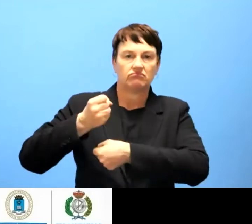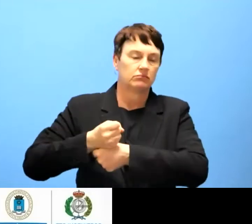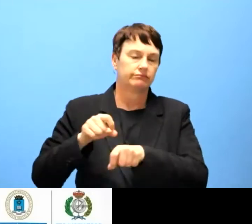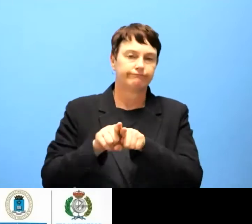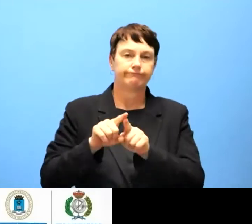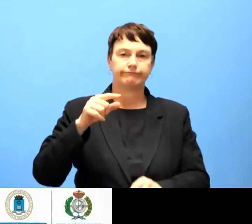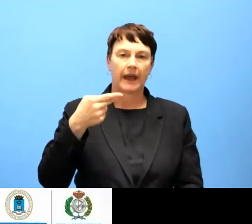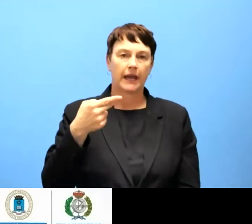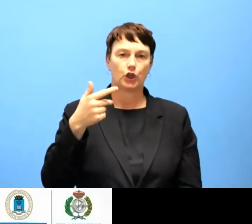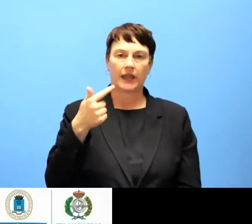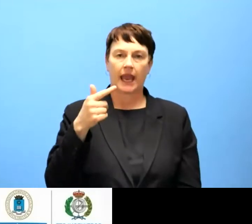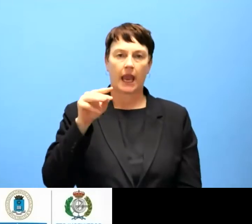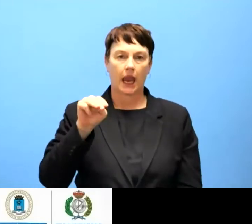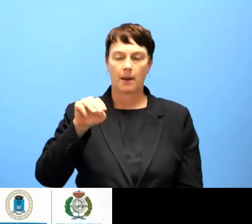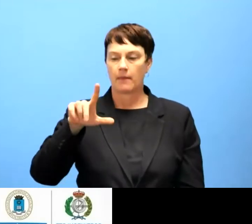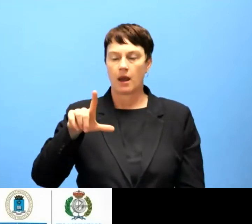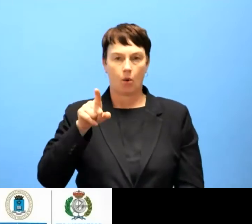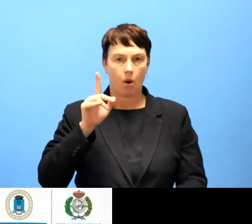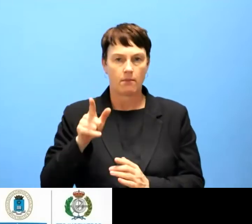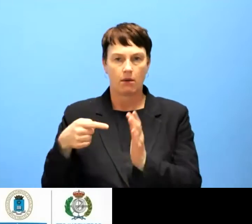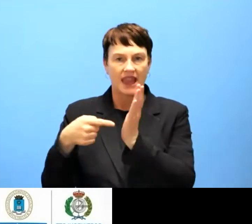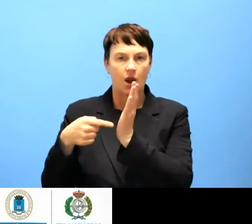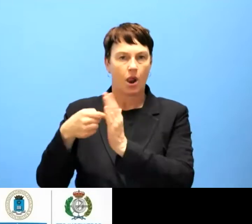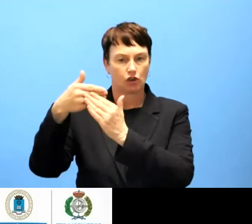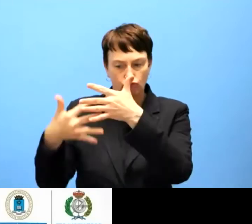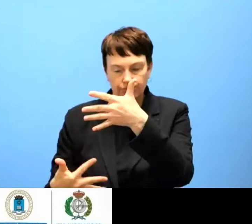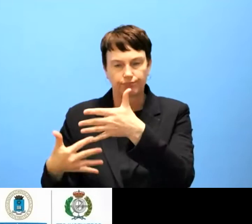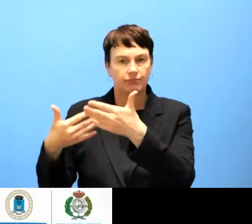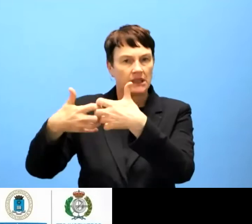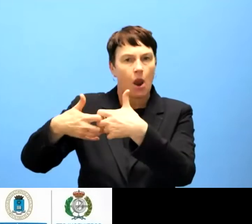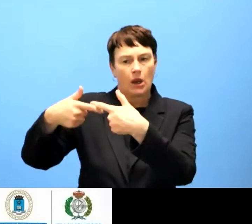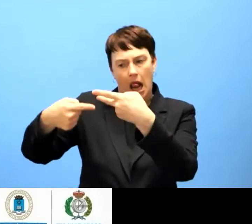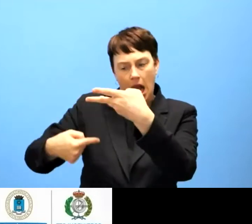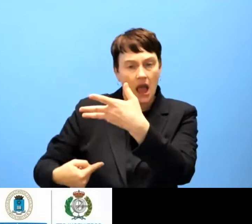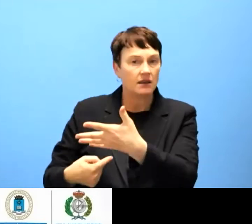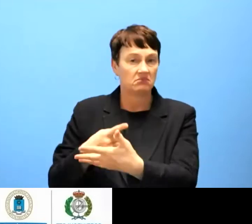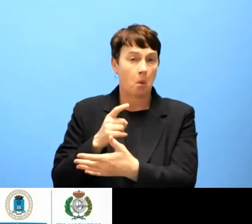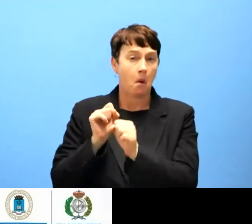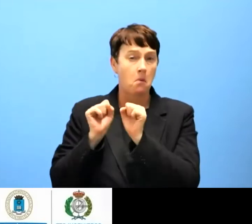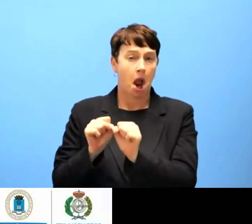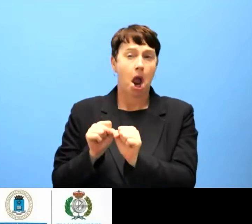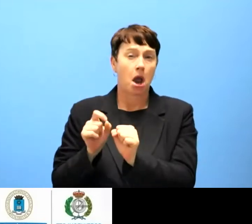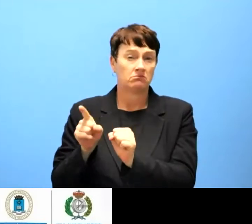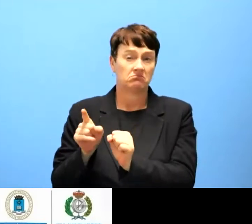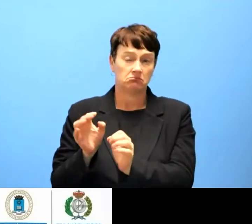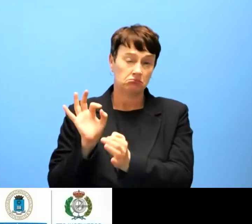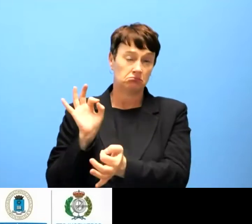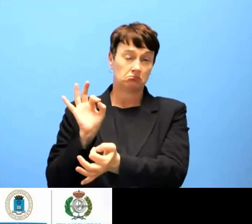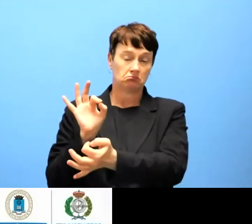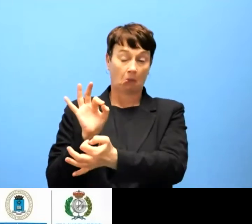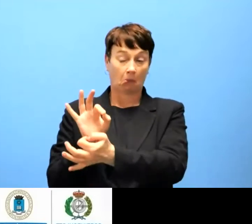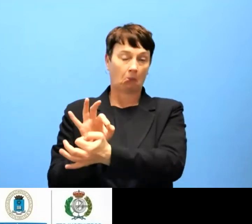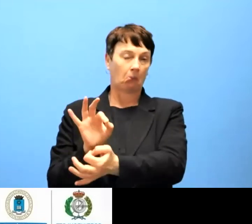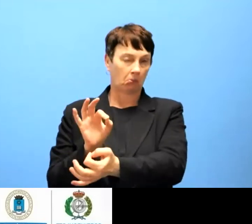technologies, web technologies, and so you can be much more precise on how to test because you do know the technology. But the requirements of the